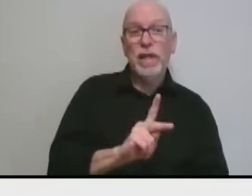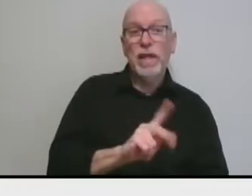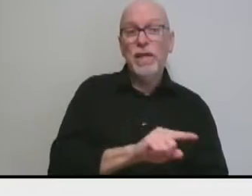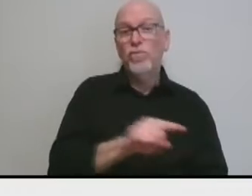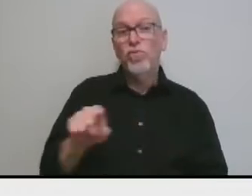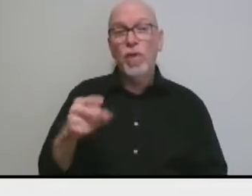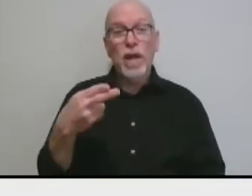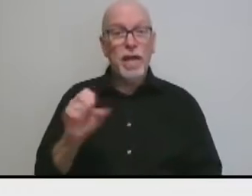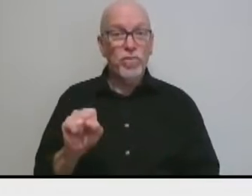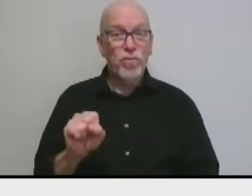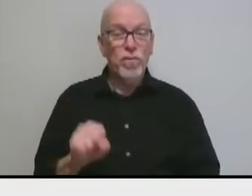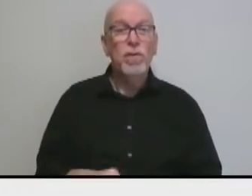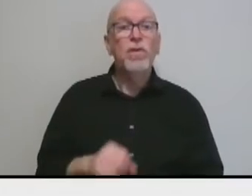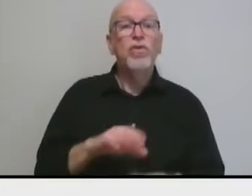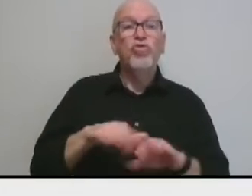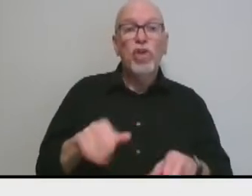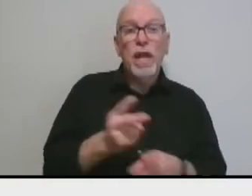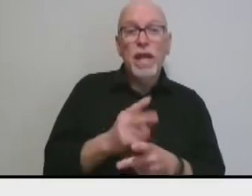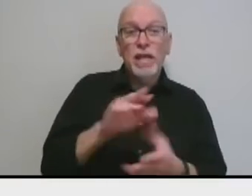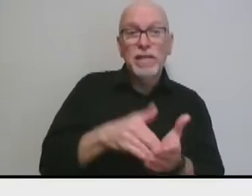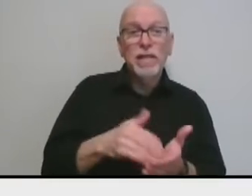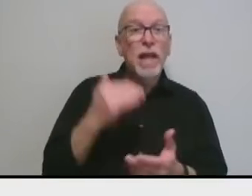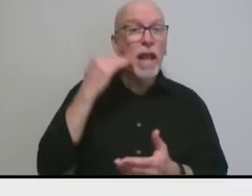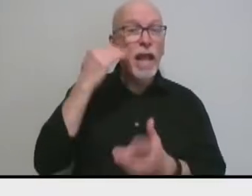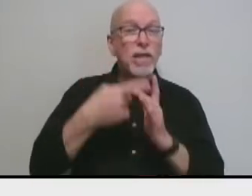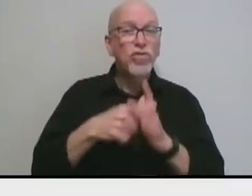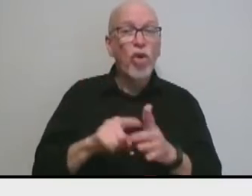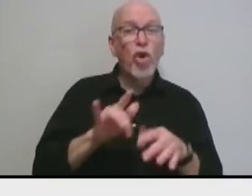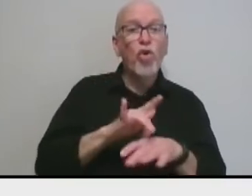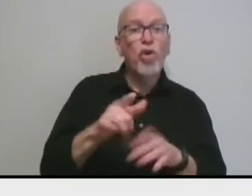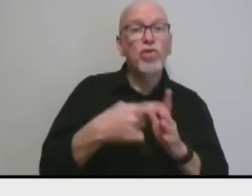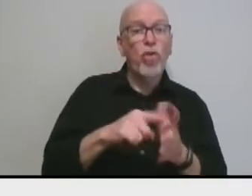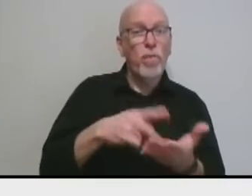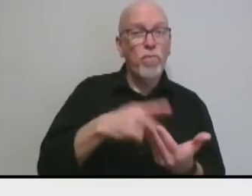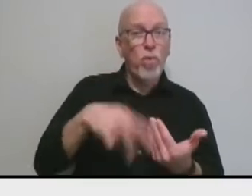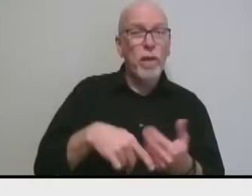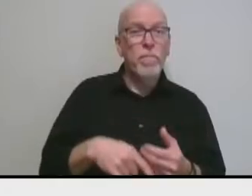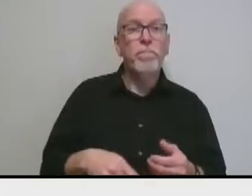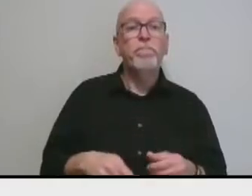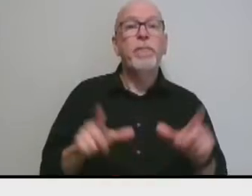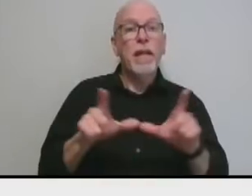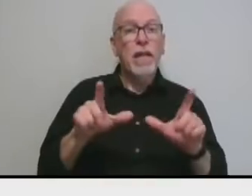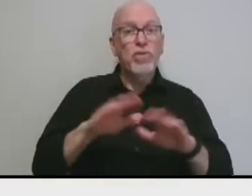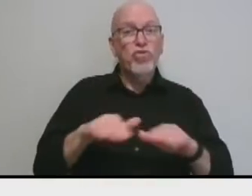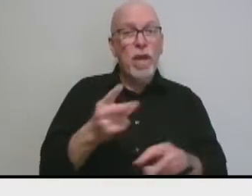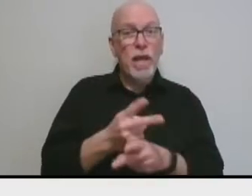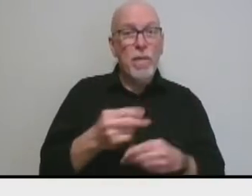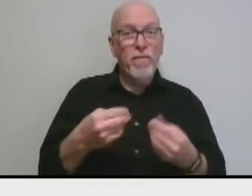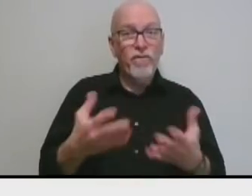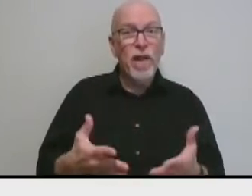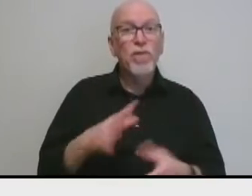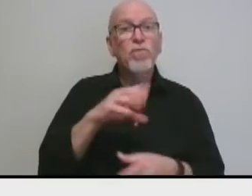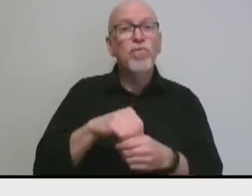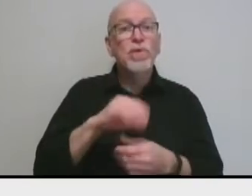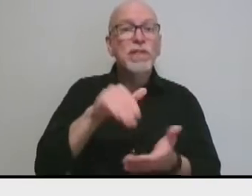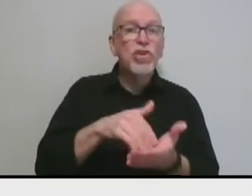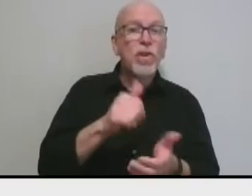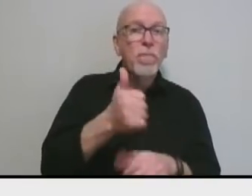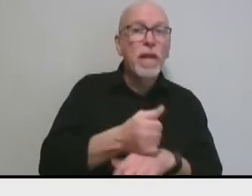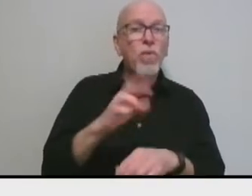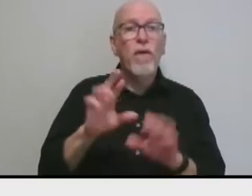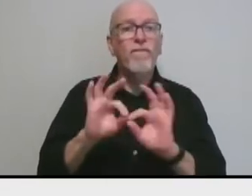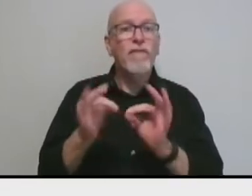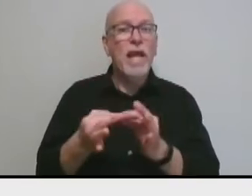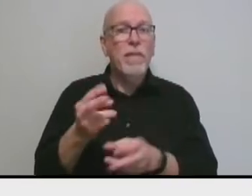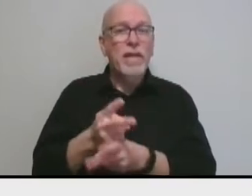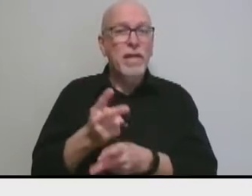school, child care centers, Head Start and Early Start programs, licensed child care providers, including center-based and family care